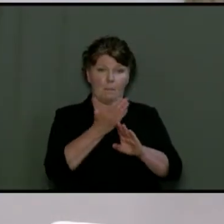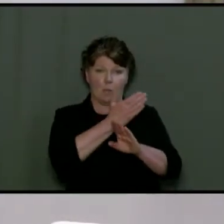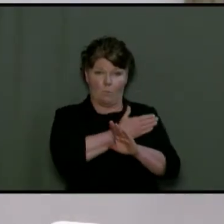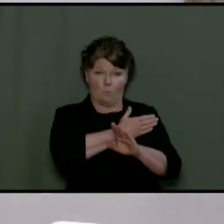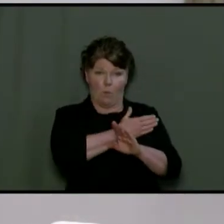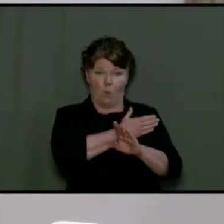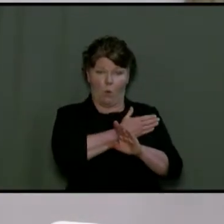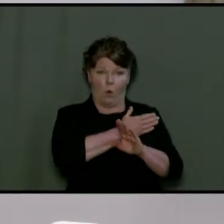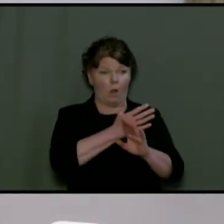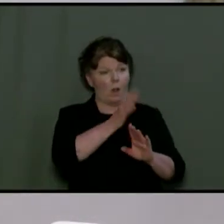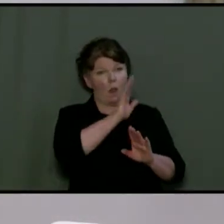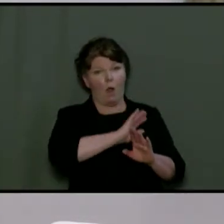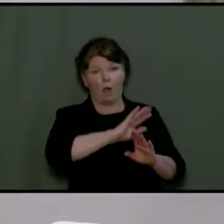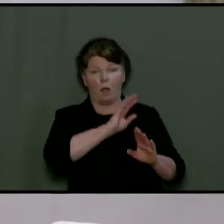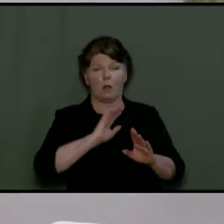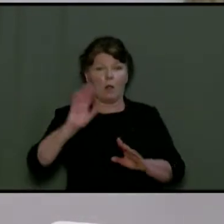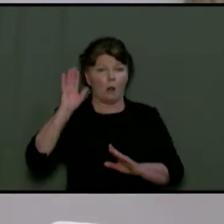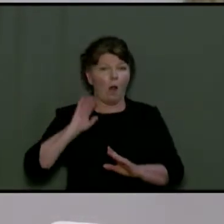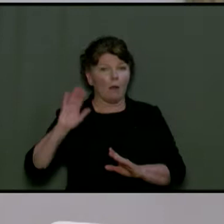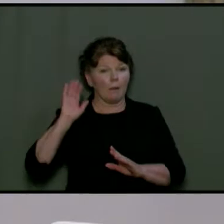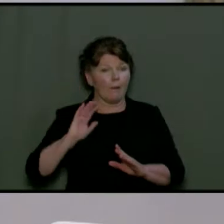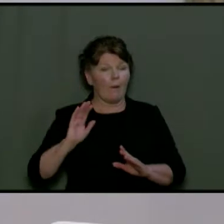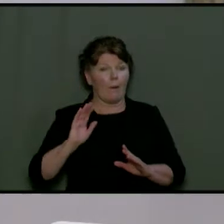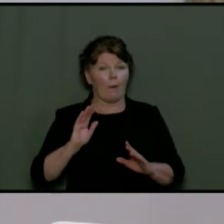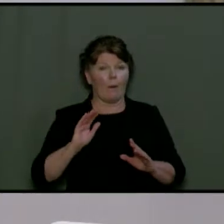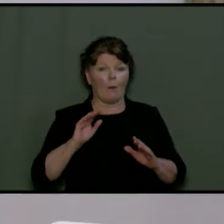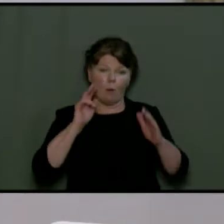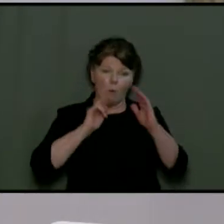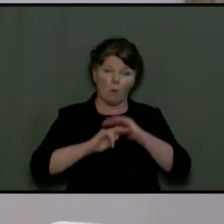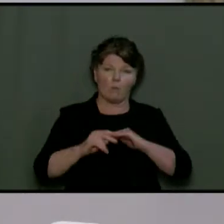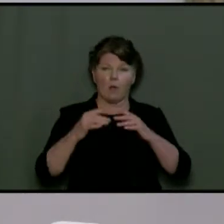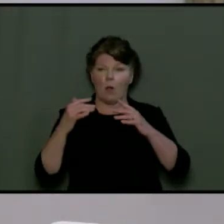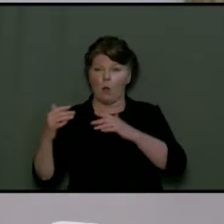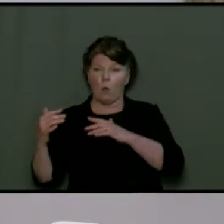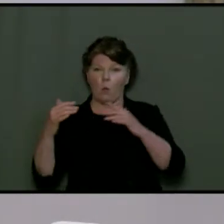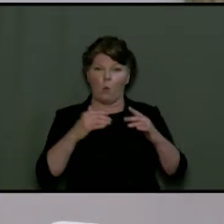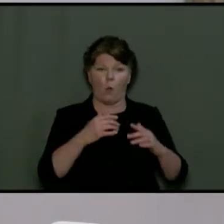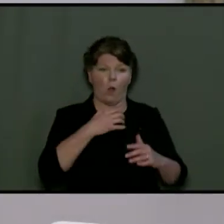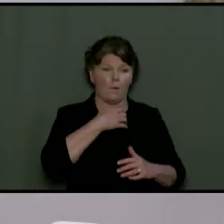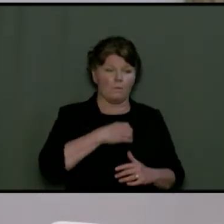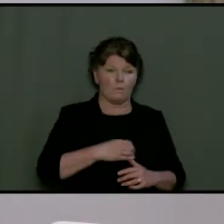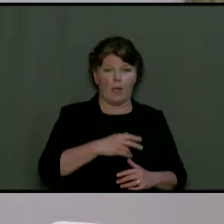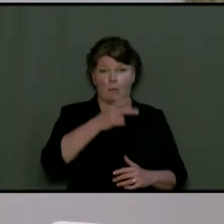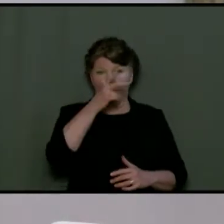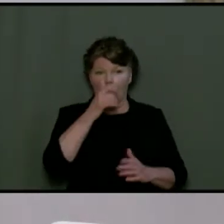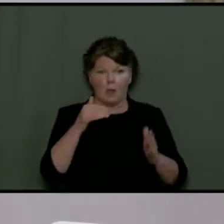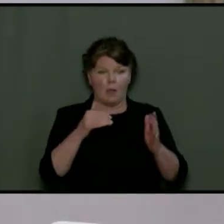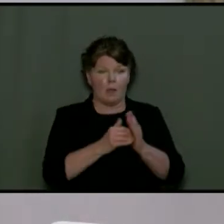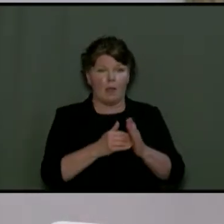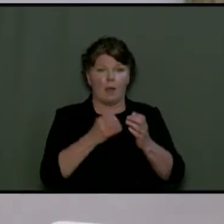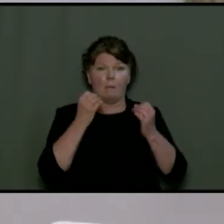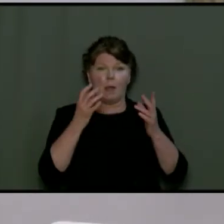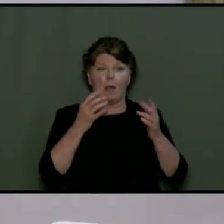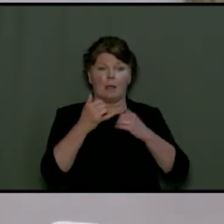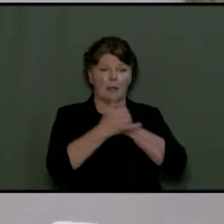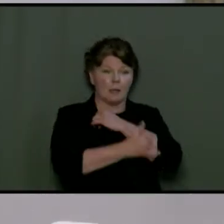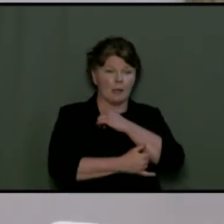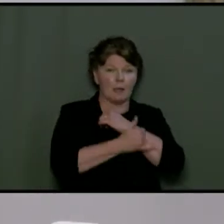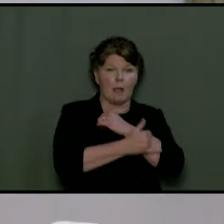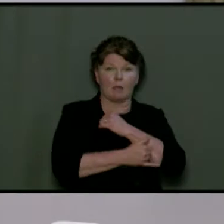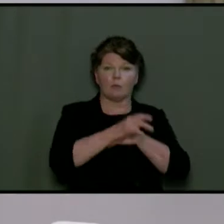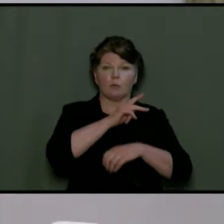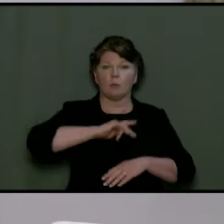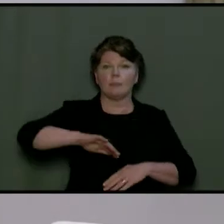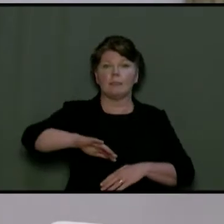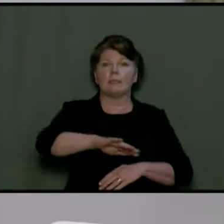me from ancient times prophesied war, famine, and pestilence against many countries and great